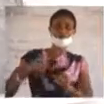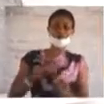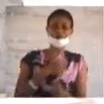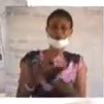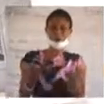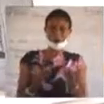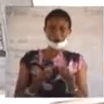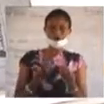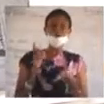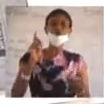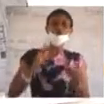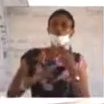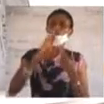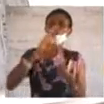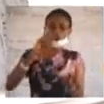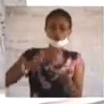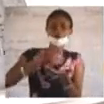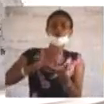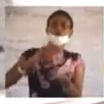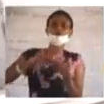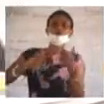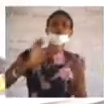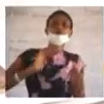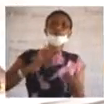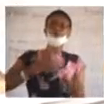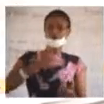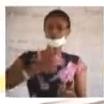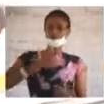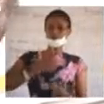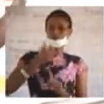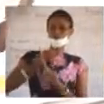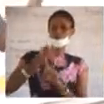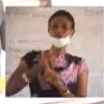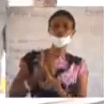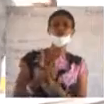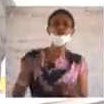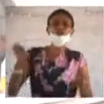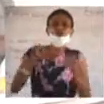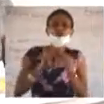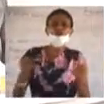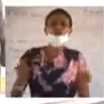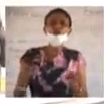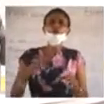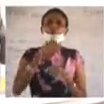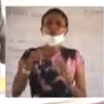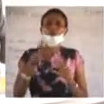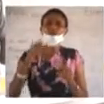abusing drug. So many of us in this part of the world will always abuse